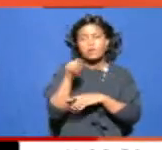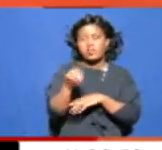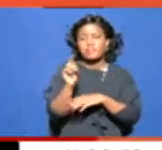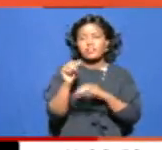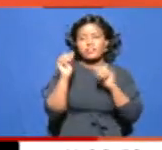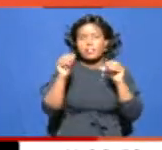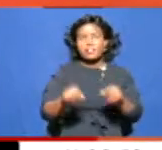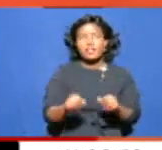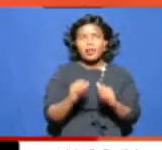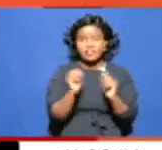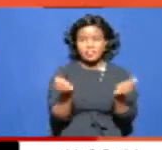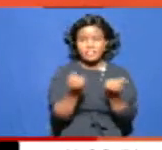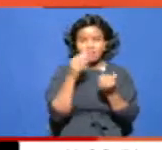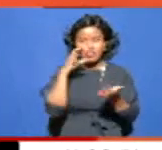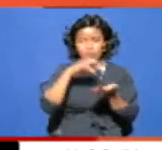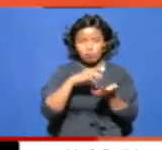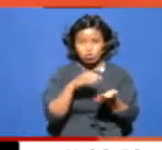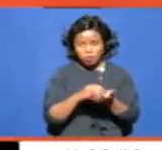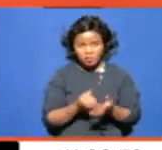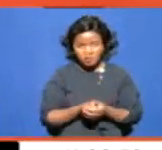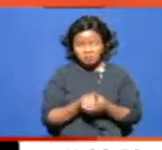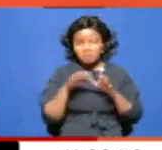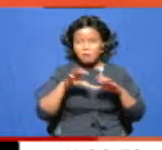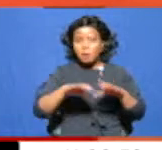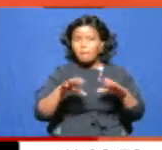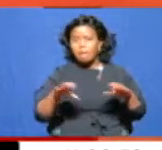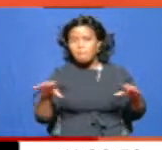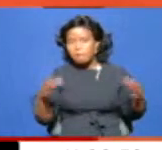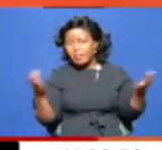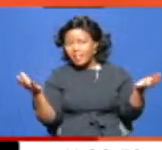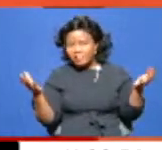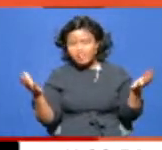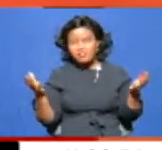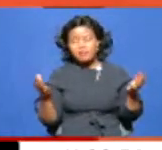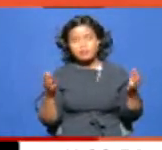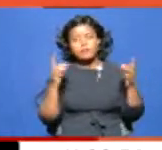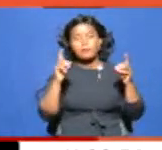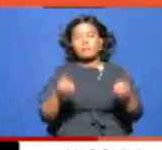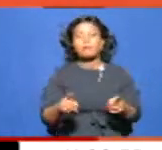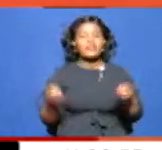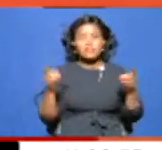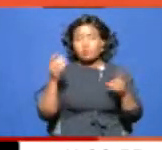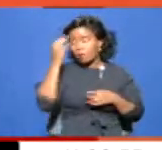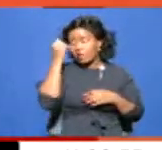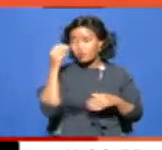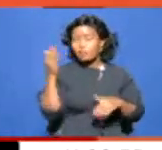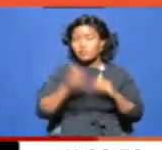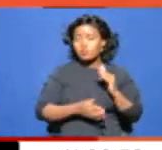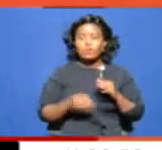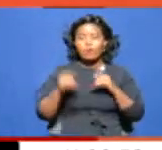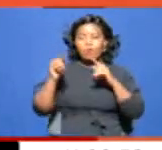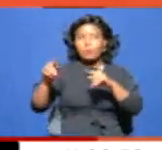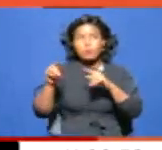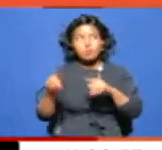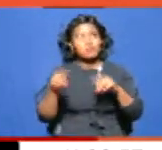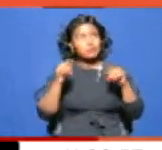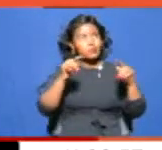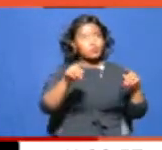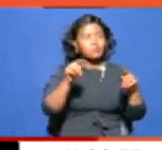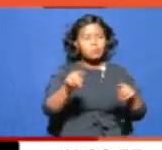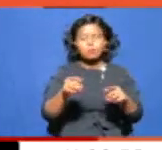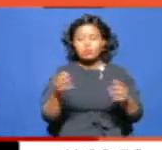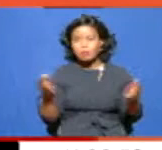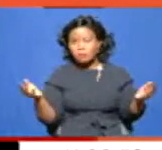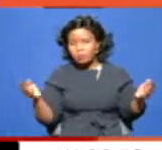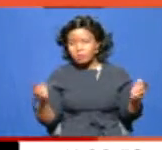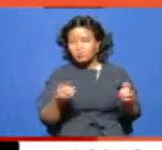situation. Mm-hmm. Marketing is neither here nor there because everyone blames each other. Mm-hmm. The federation will blame the teams will blame the fans. So